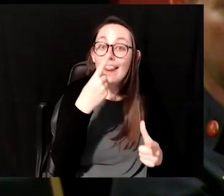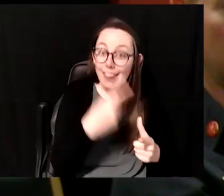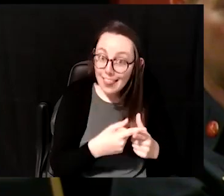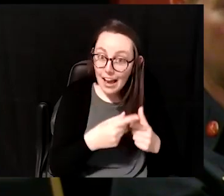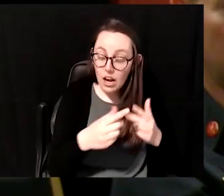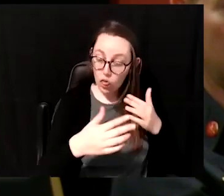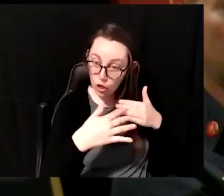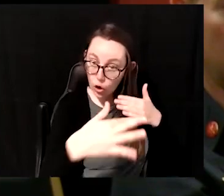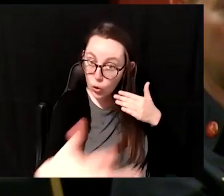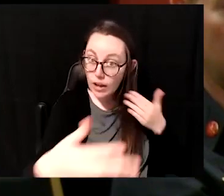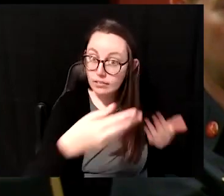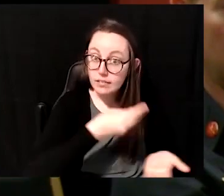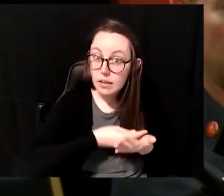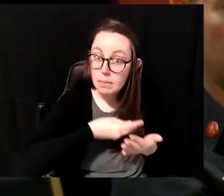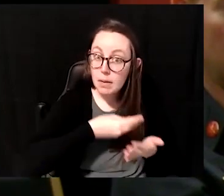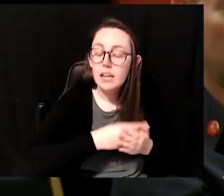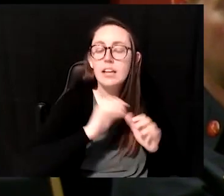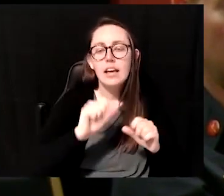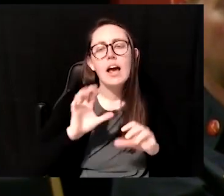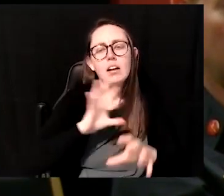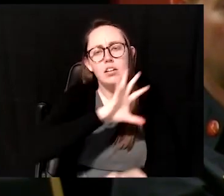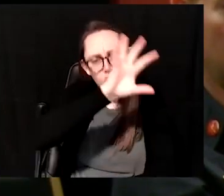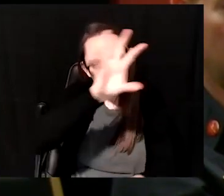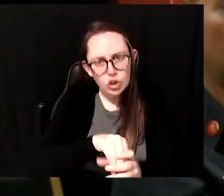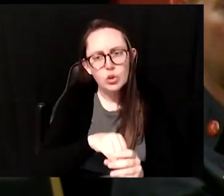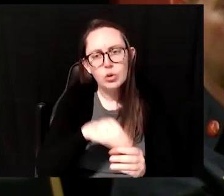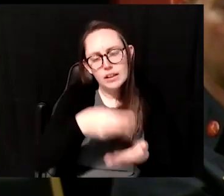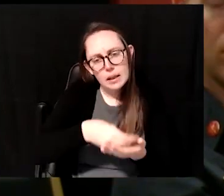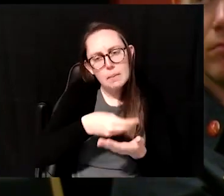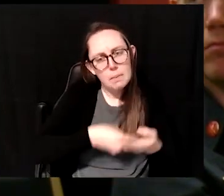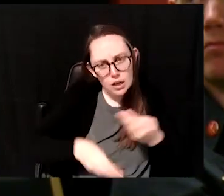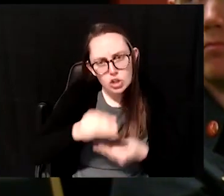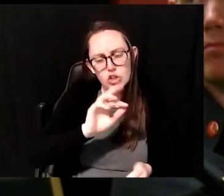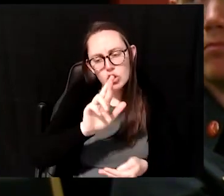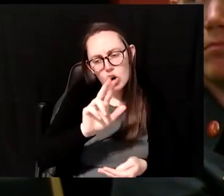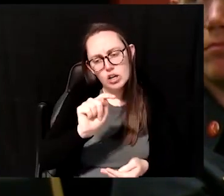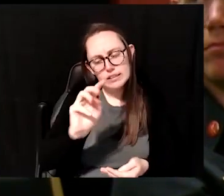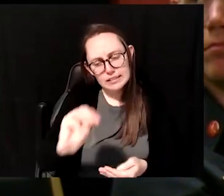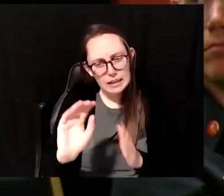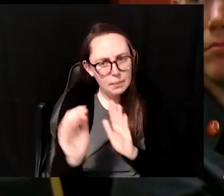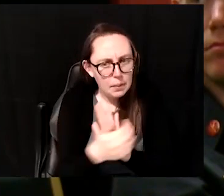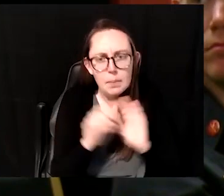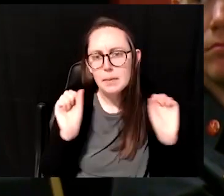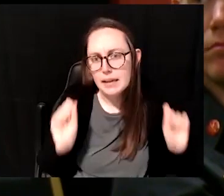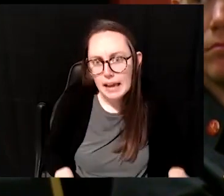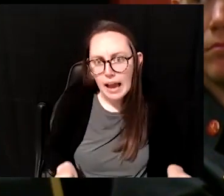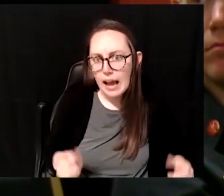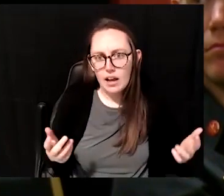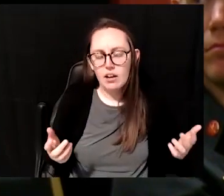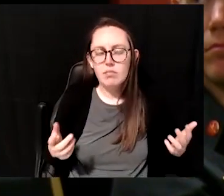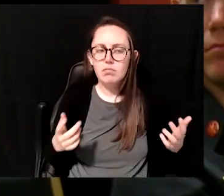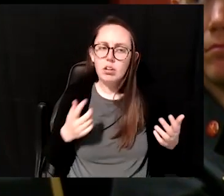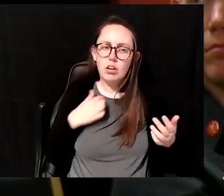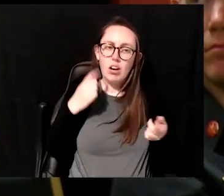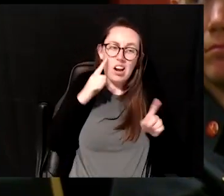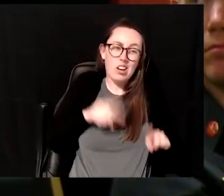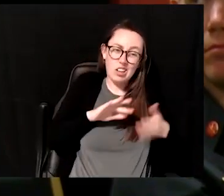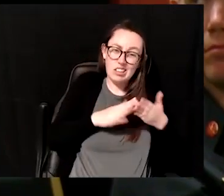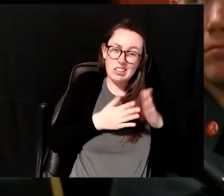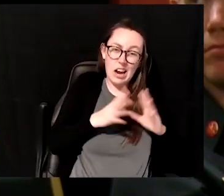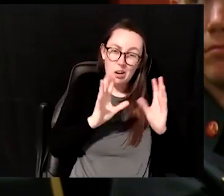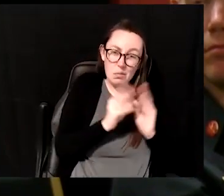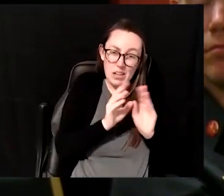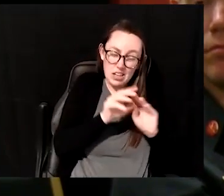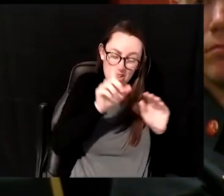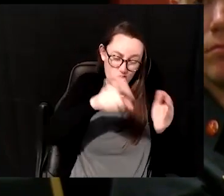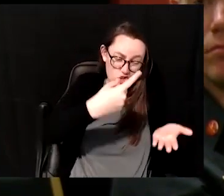the coming fiscal year and I agree that this should be something good for town meeting to have a chance to to talk about too so